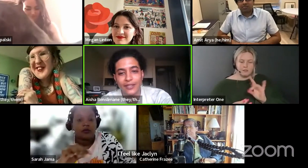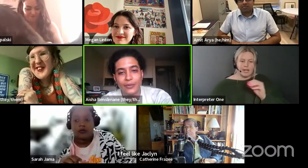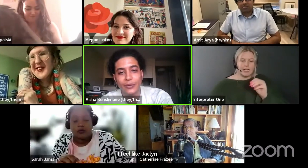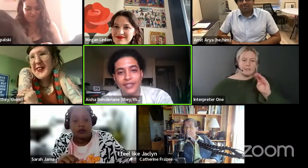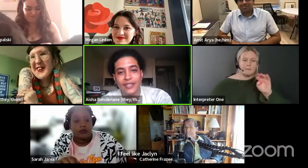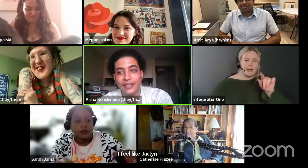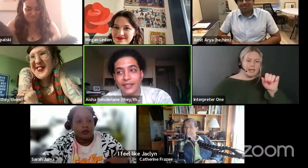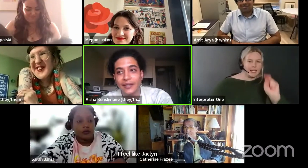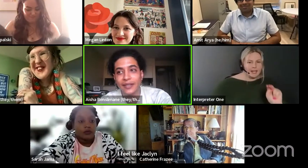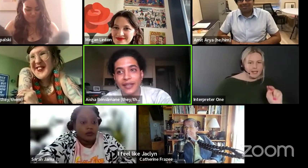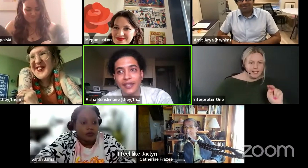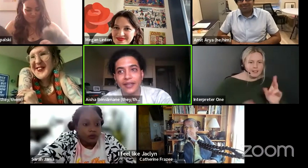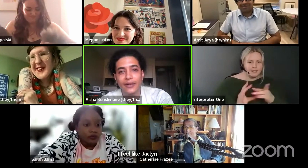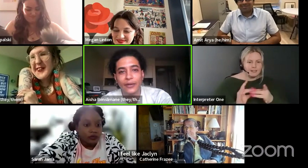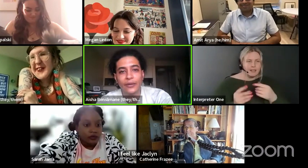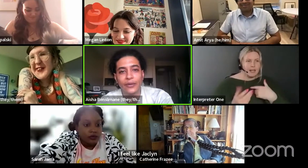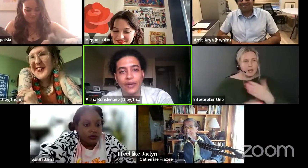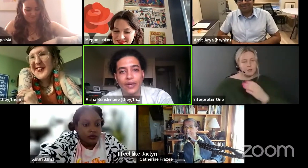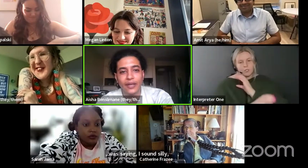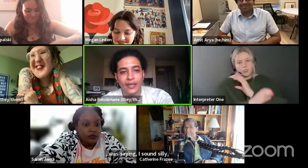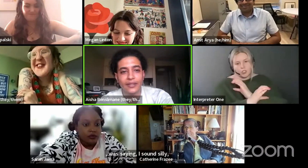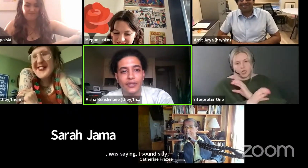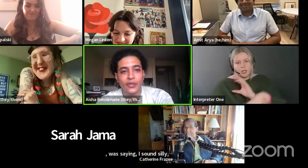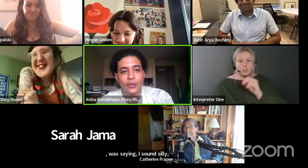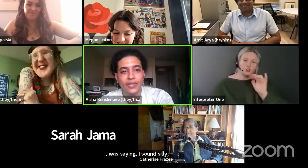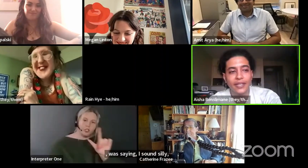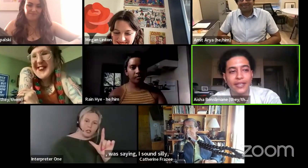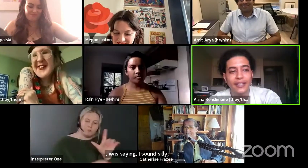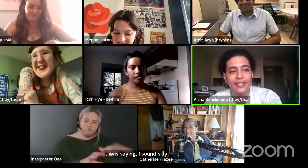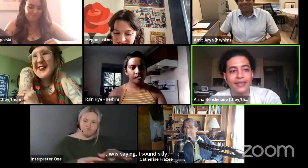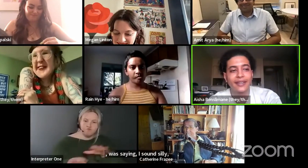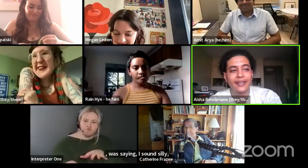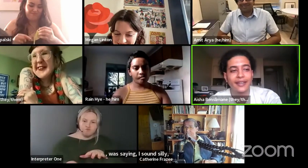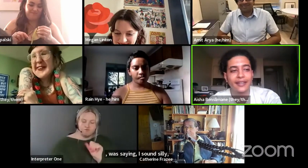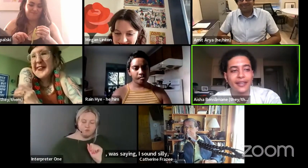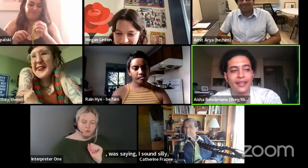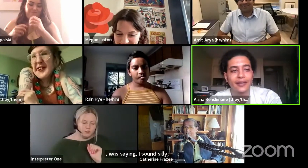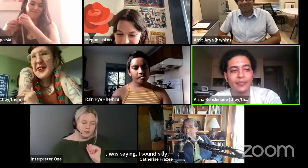said, I just want to chill, and truly,